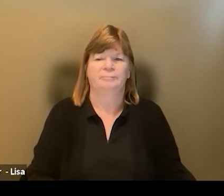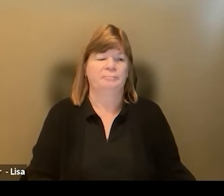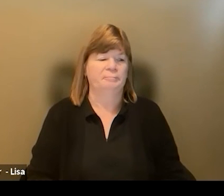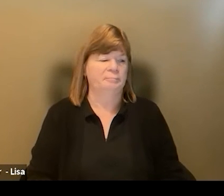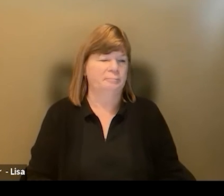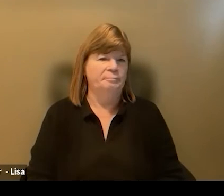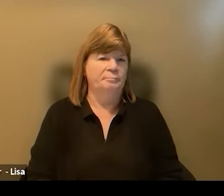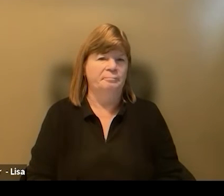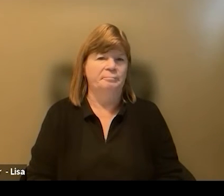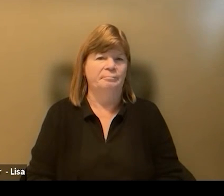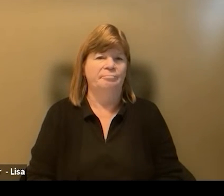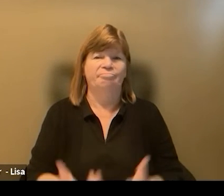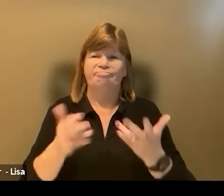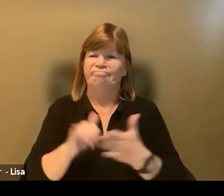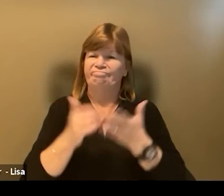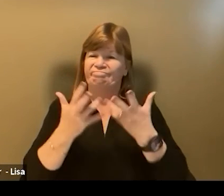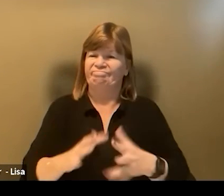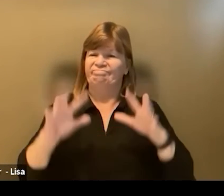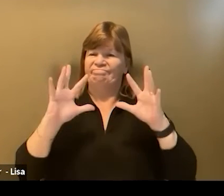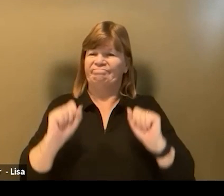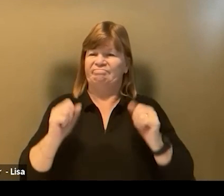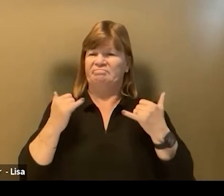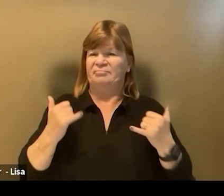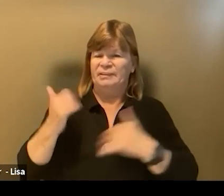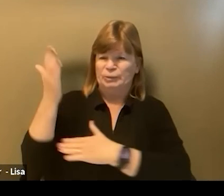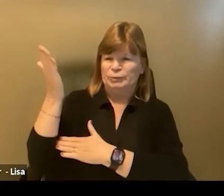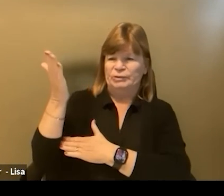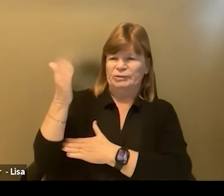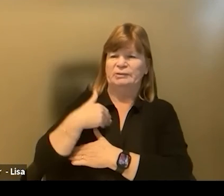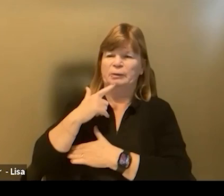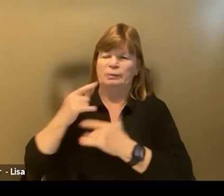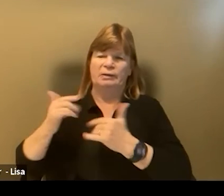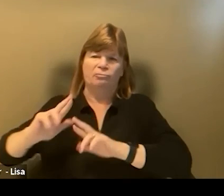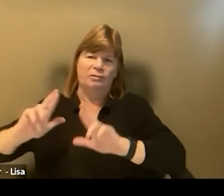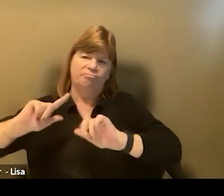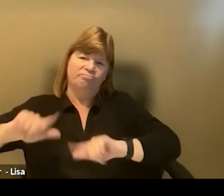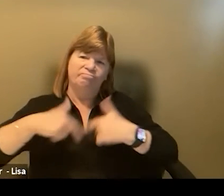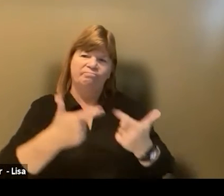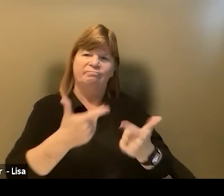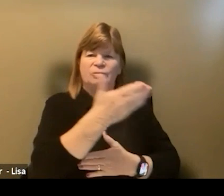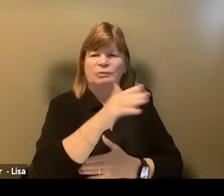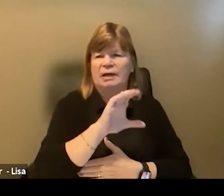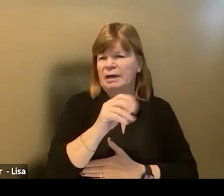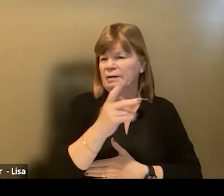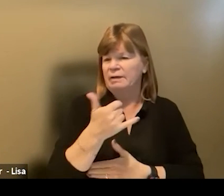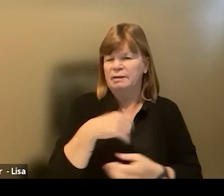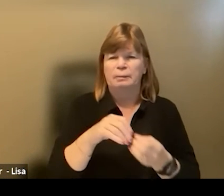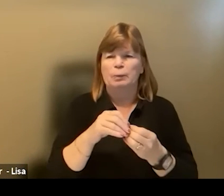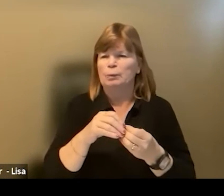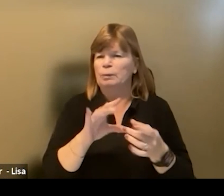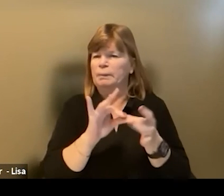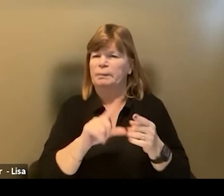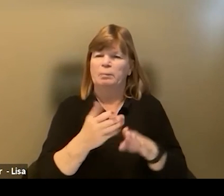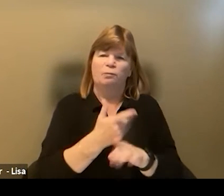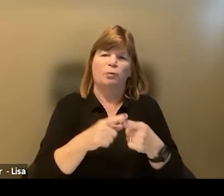46027. And that concludes this presentation, and I will turn it back over to Kathy if she has any